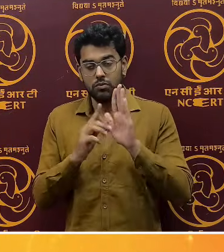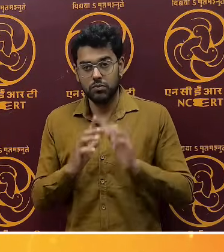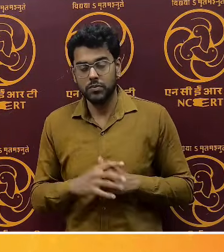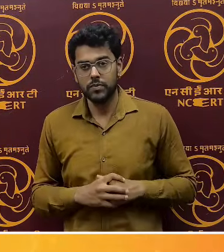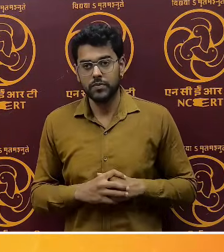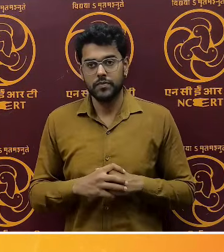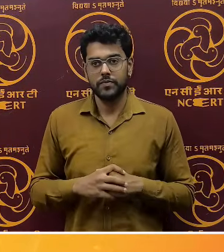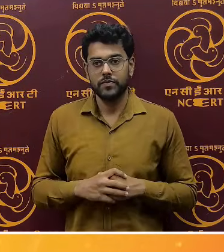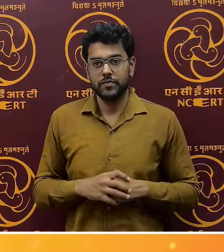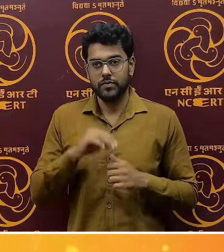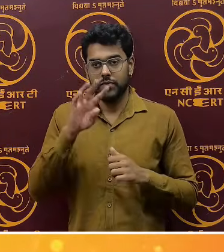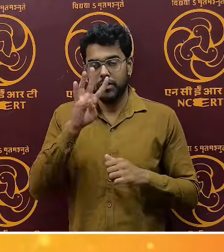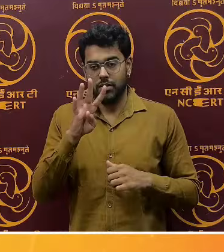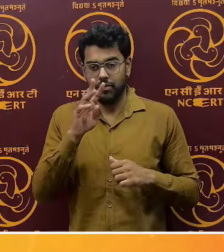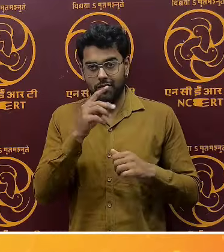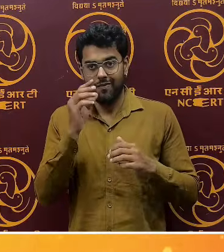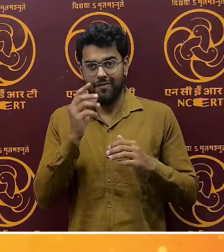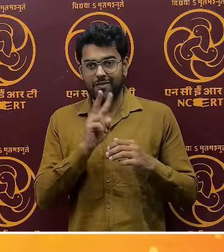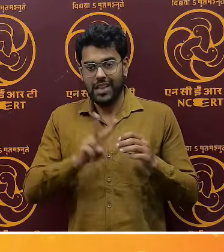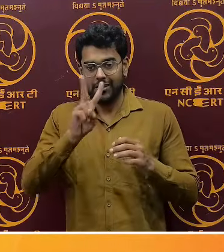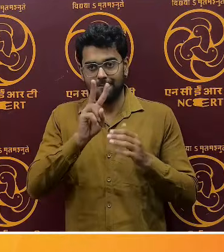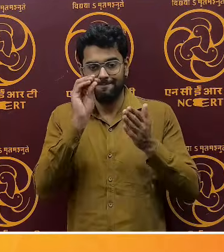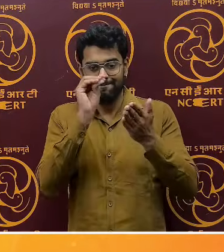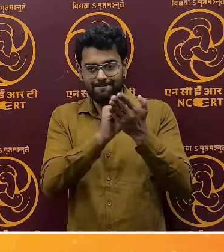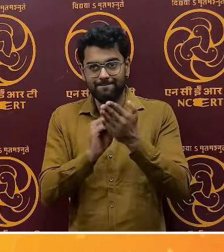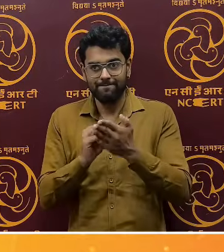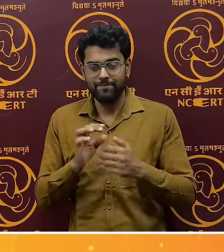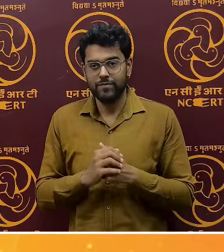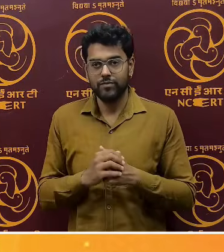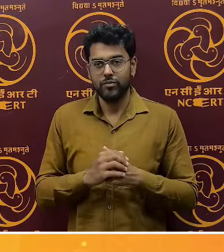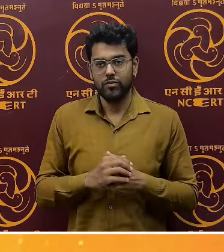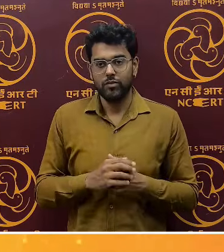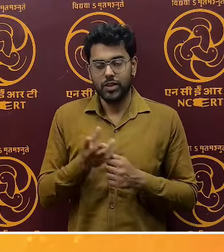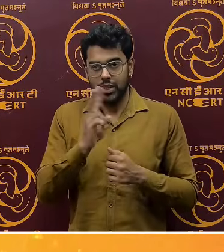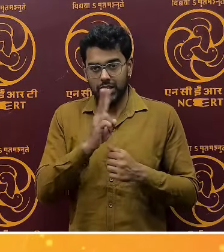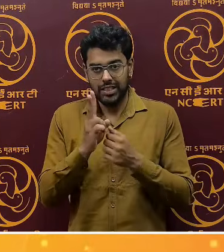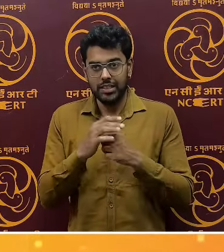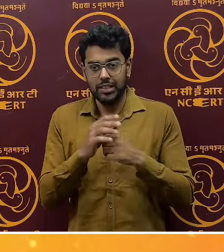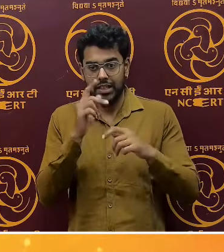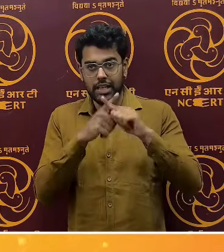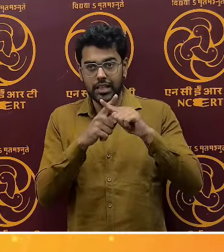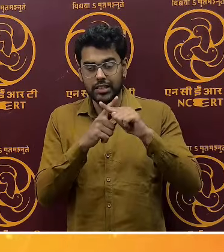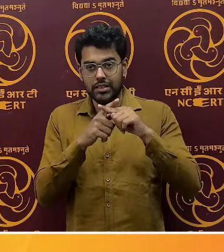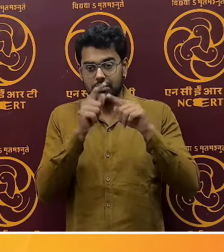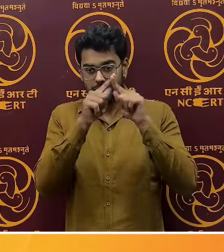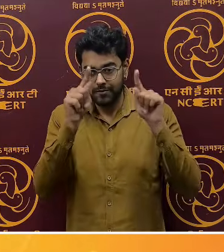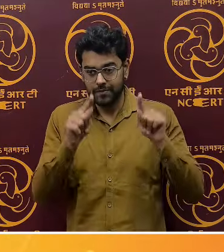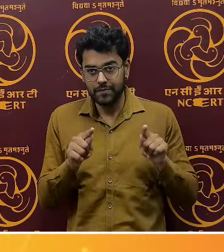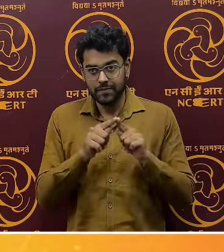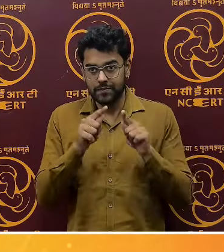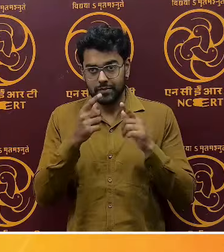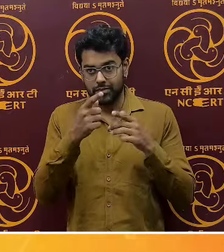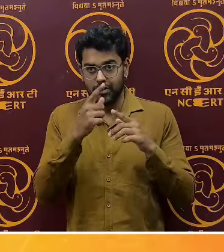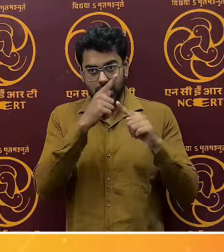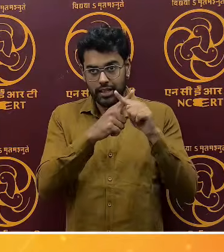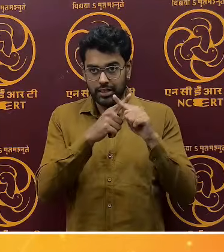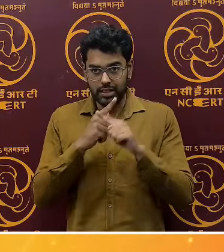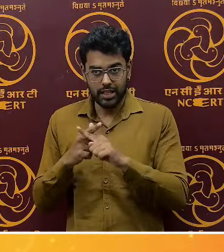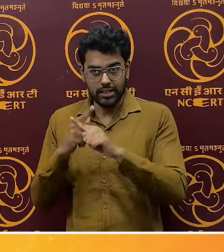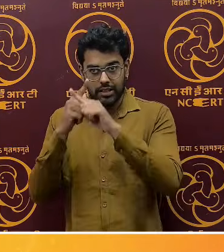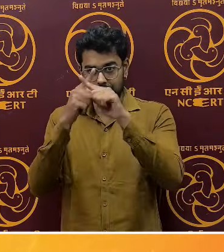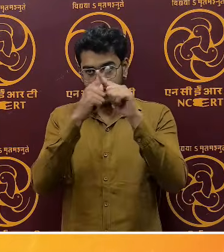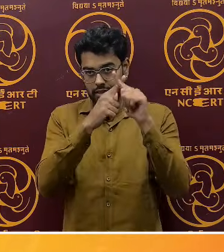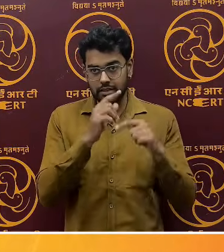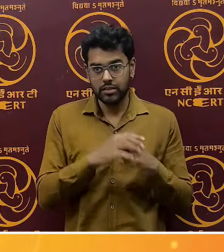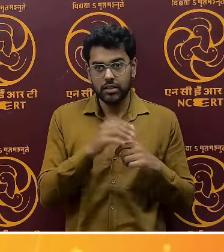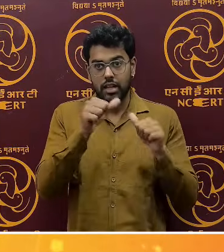will put first values. What is each side of this square is x, and what